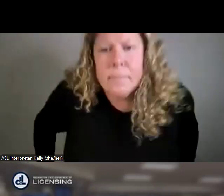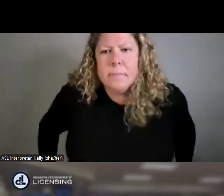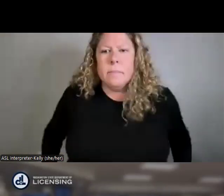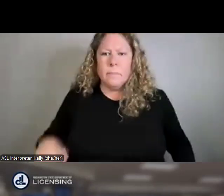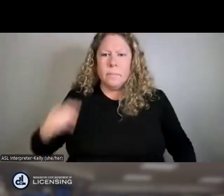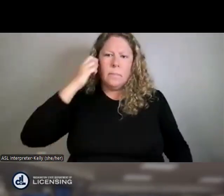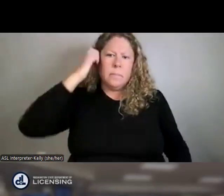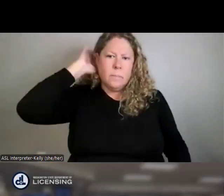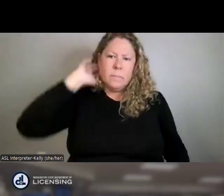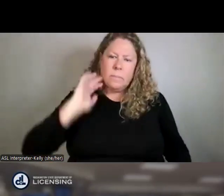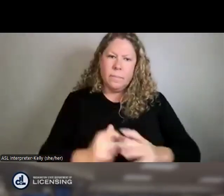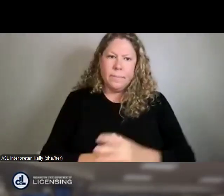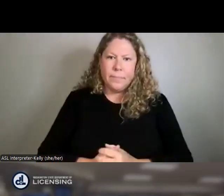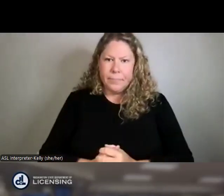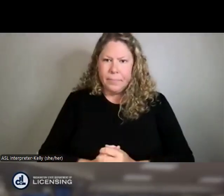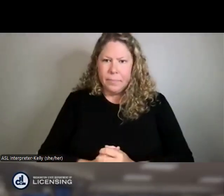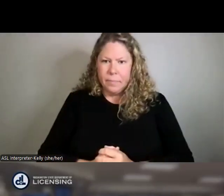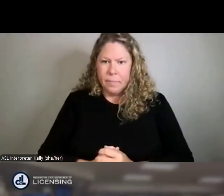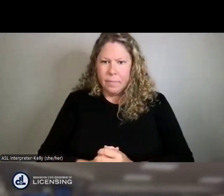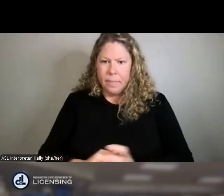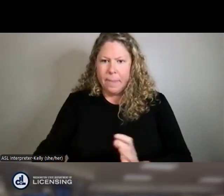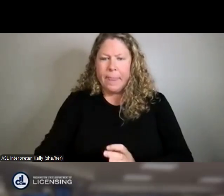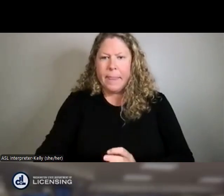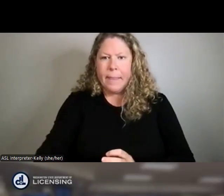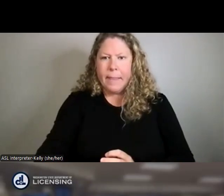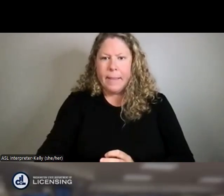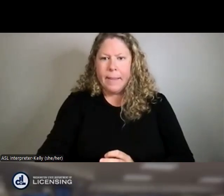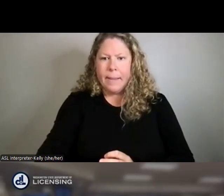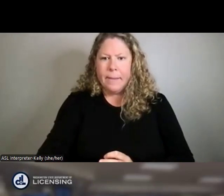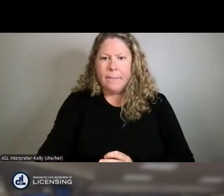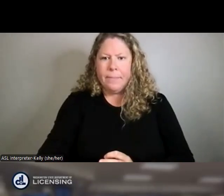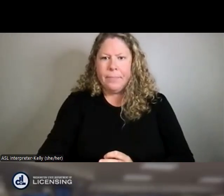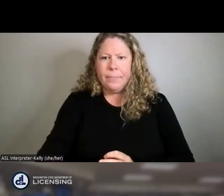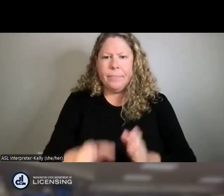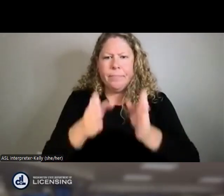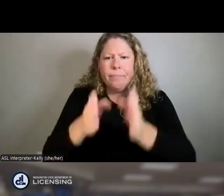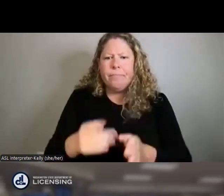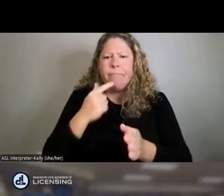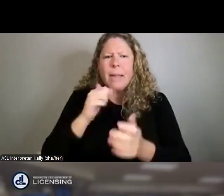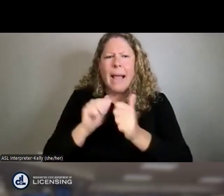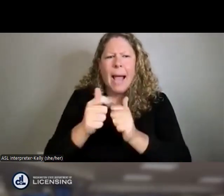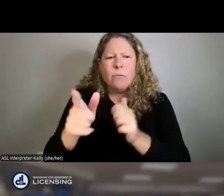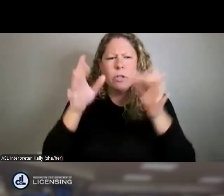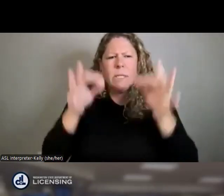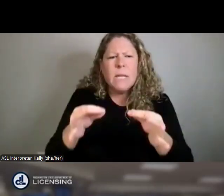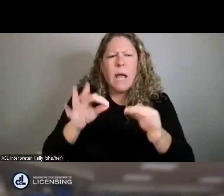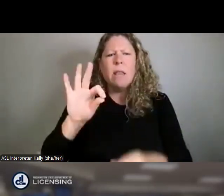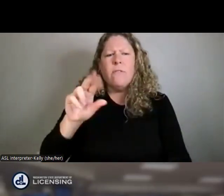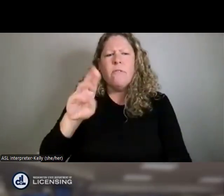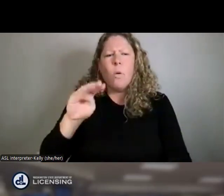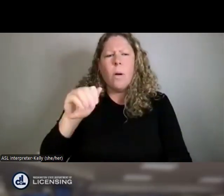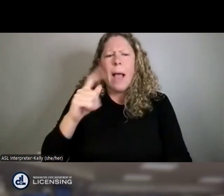Let's see. Alani asks, how did you decide on the format of the actual journey maps and what elements to include?